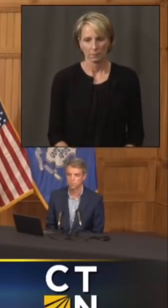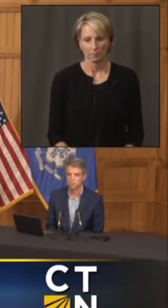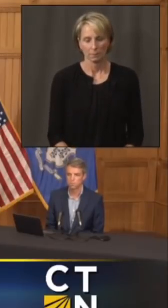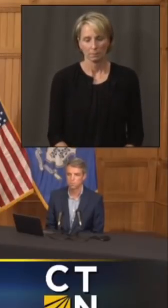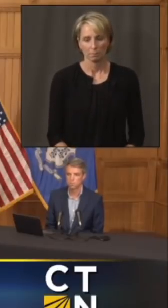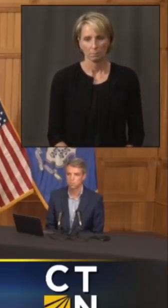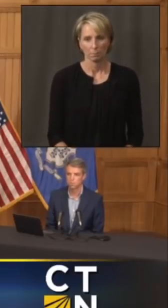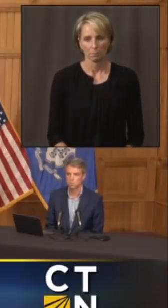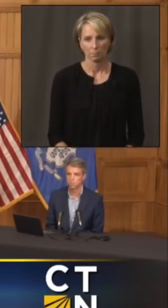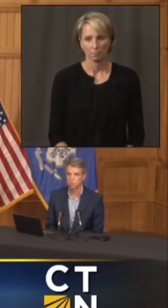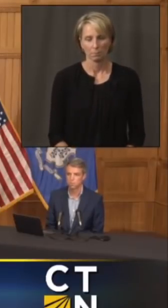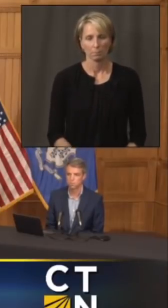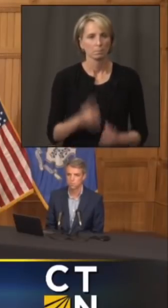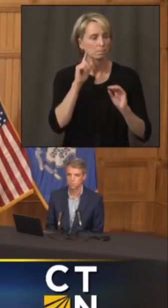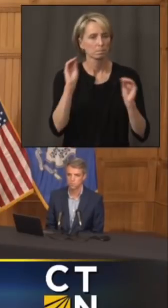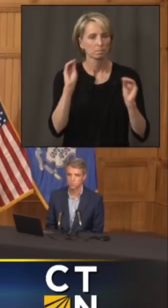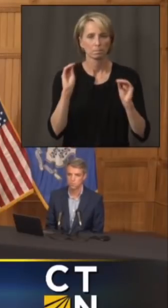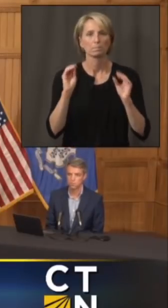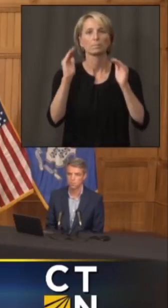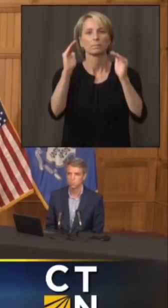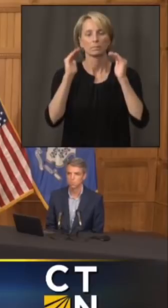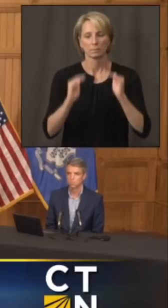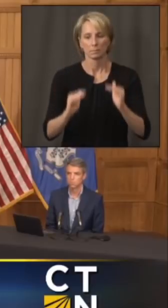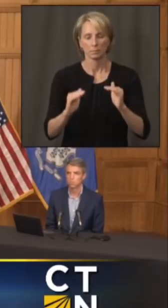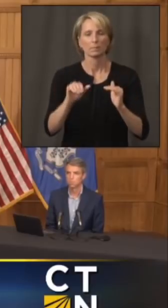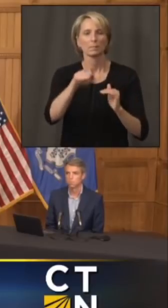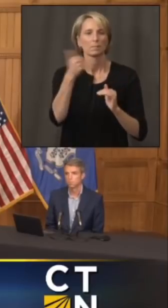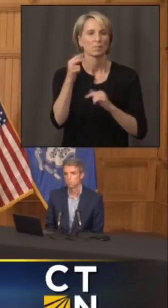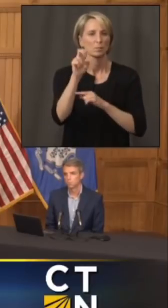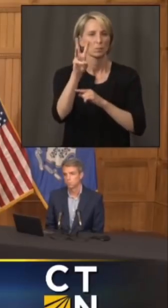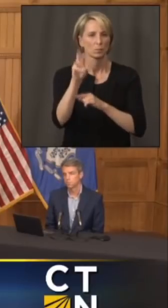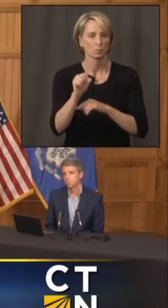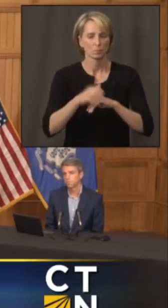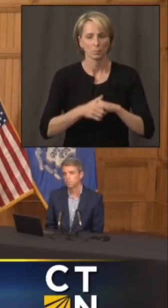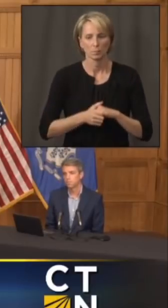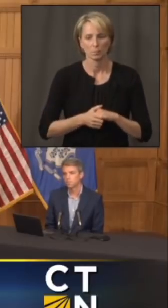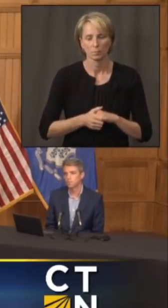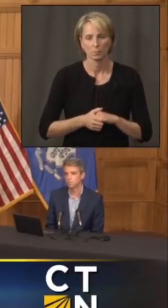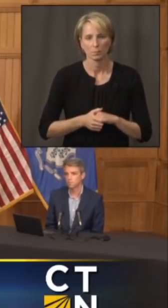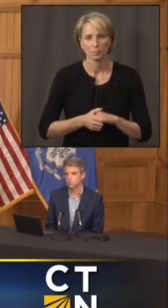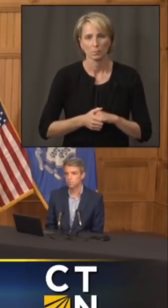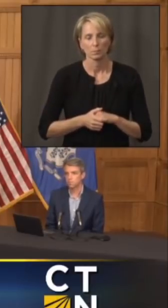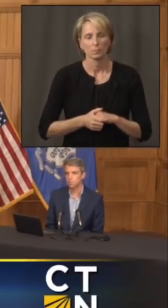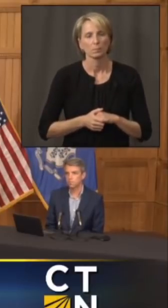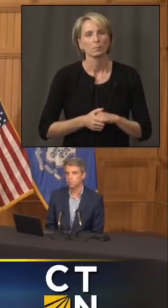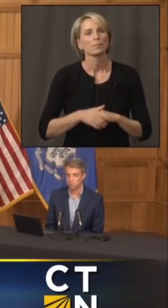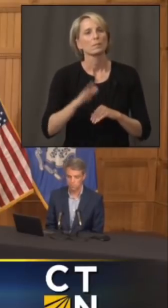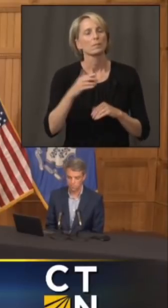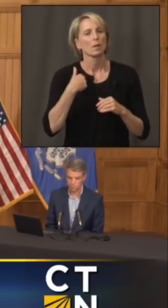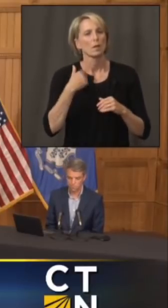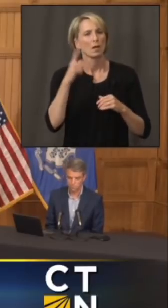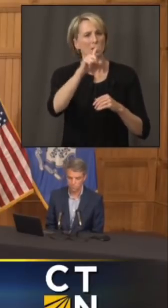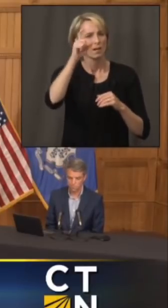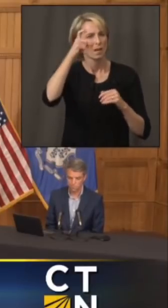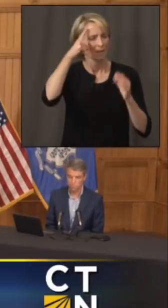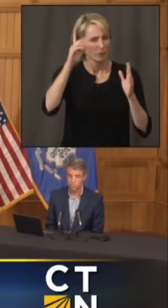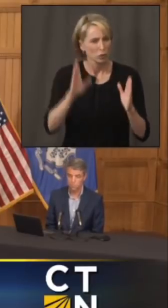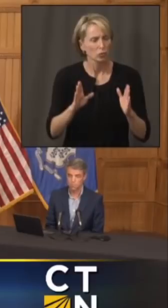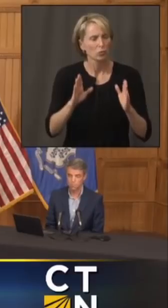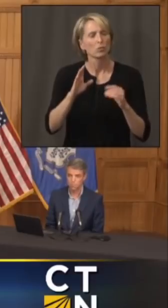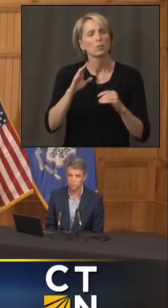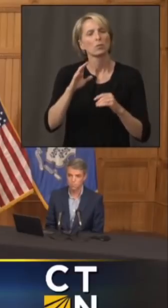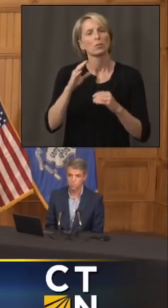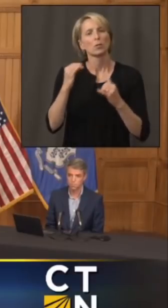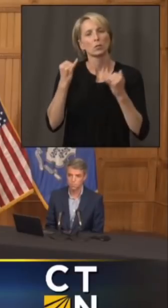The Associated Press. Thanks, Max. Governor, today representatives from